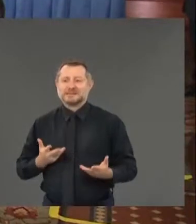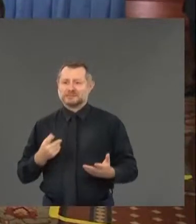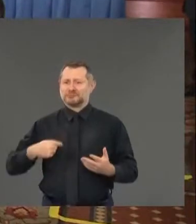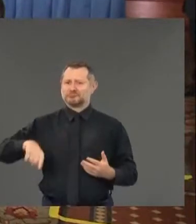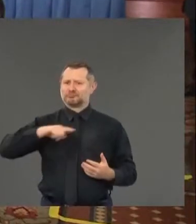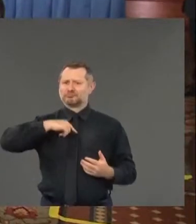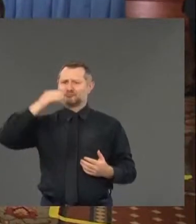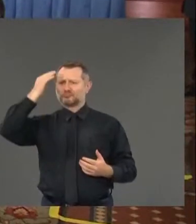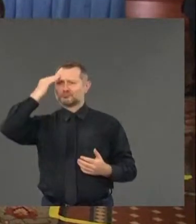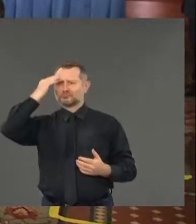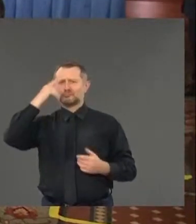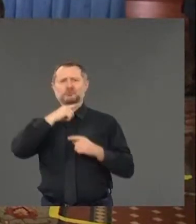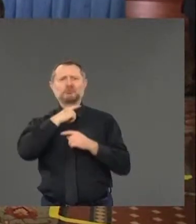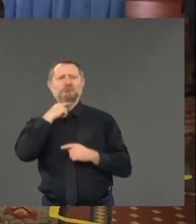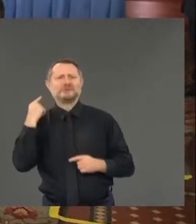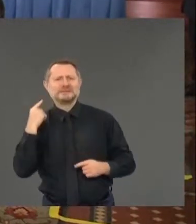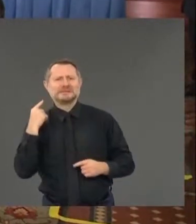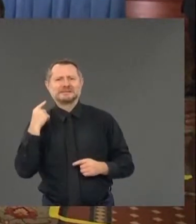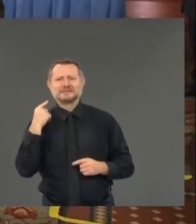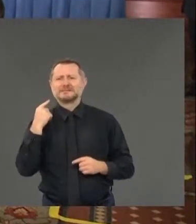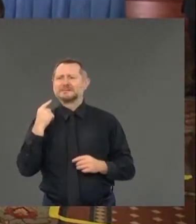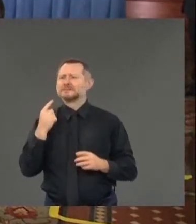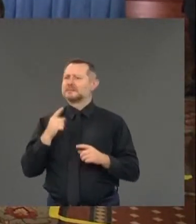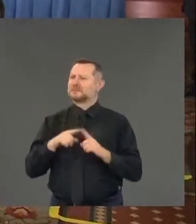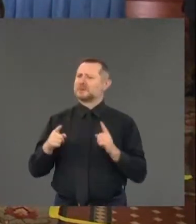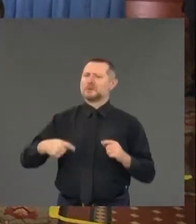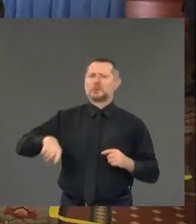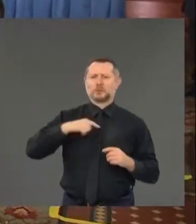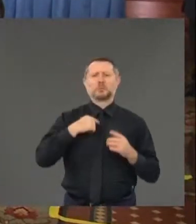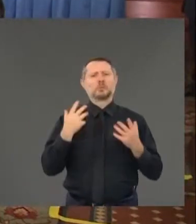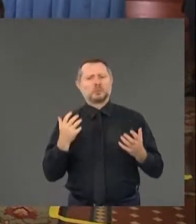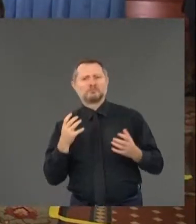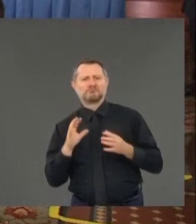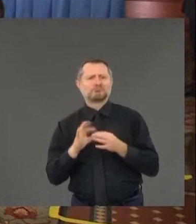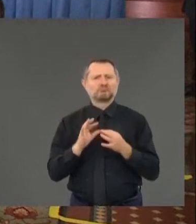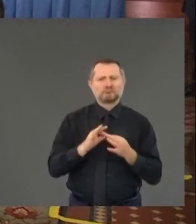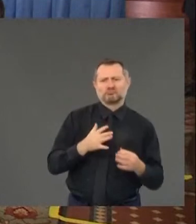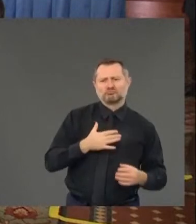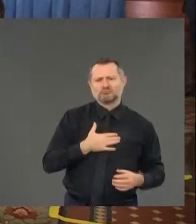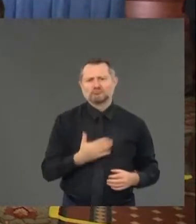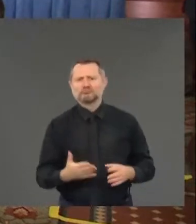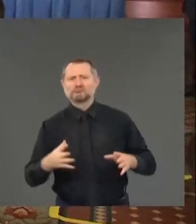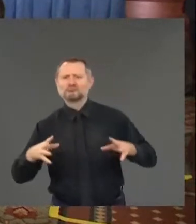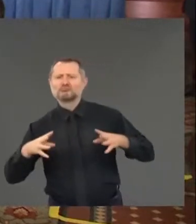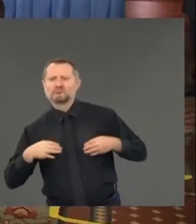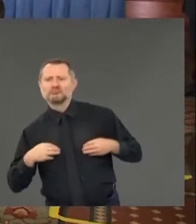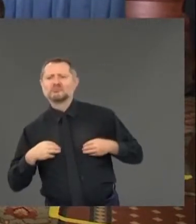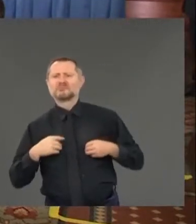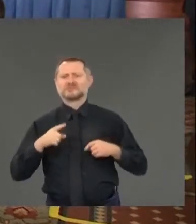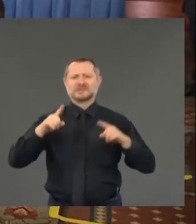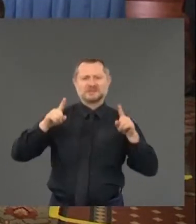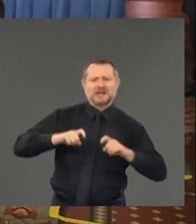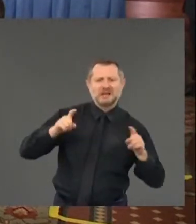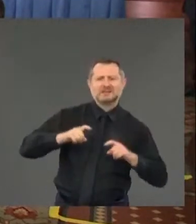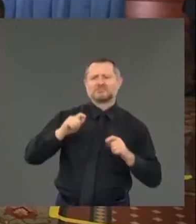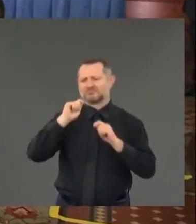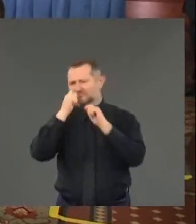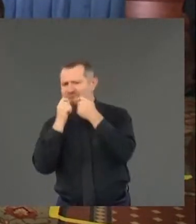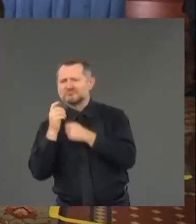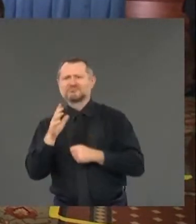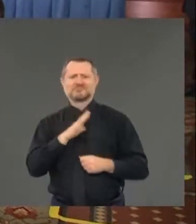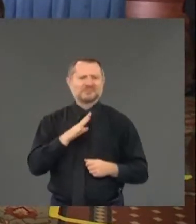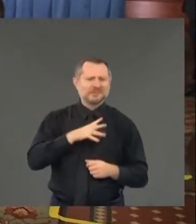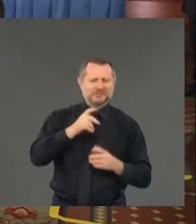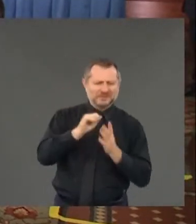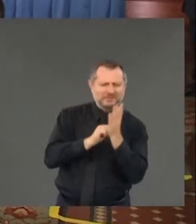all of the people I've interviewed have told me that they're willing to do testing, wear PPE in order to see a 98-year-old woman